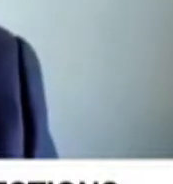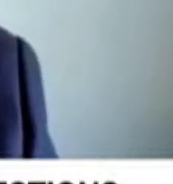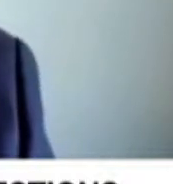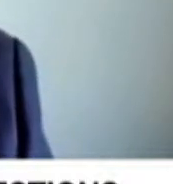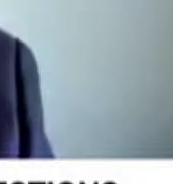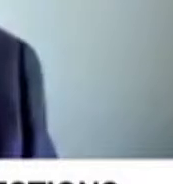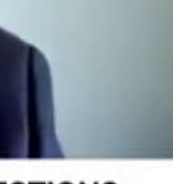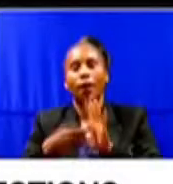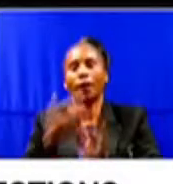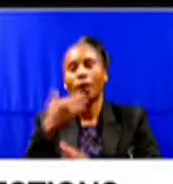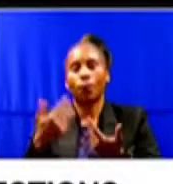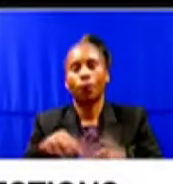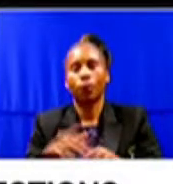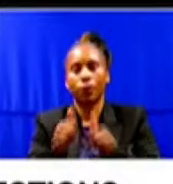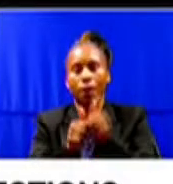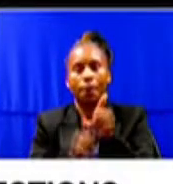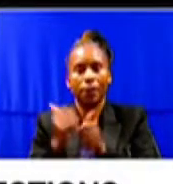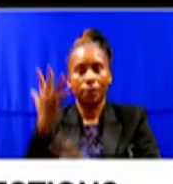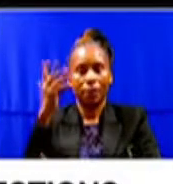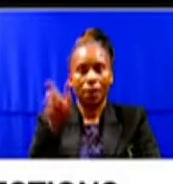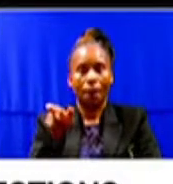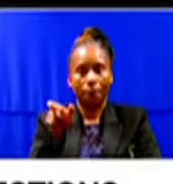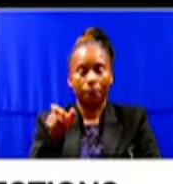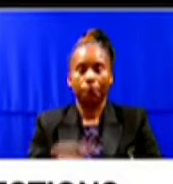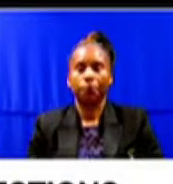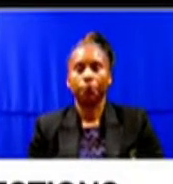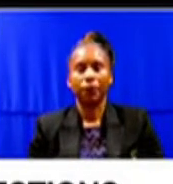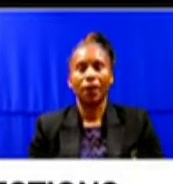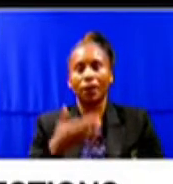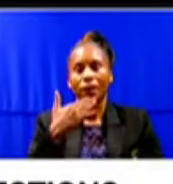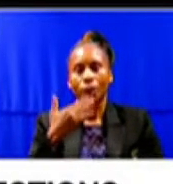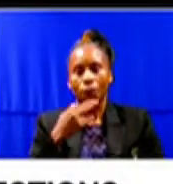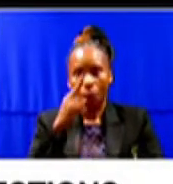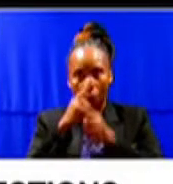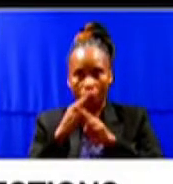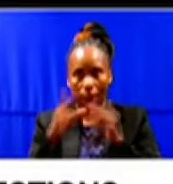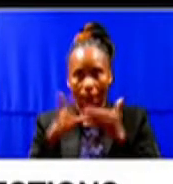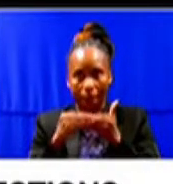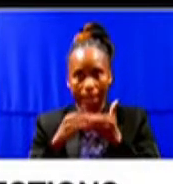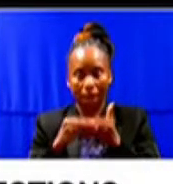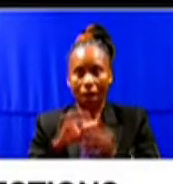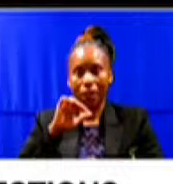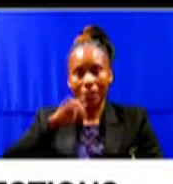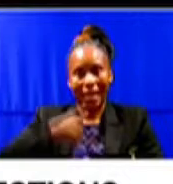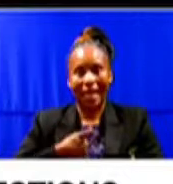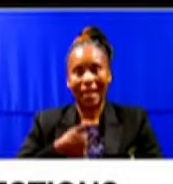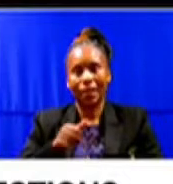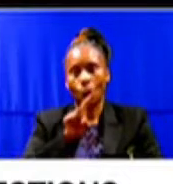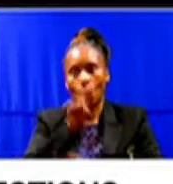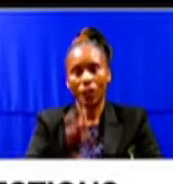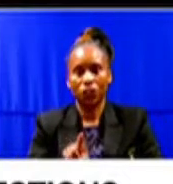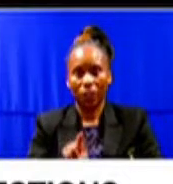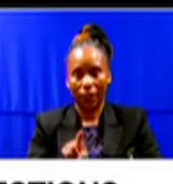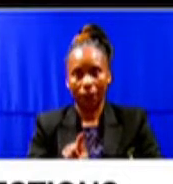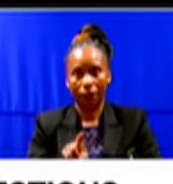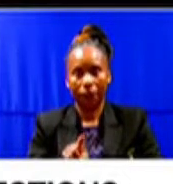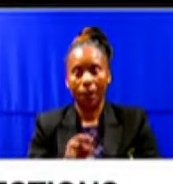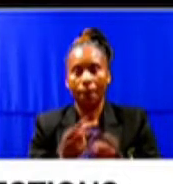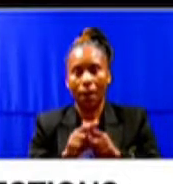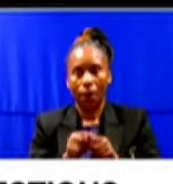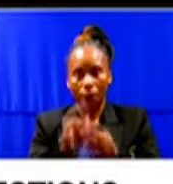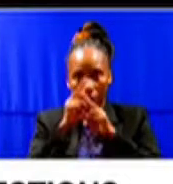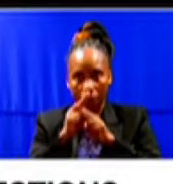Speaker. Thank you. Honourable members, the second question is by the Honourable Leader of